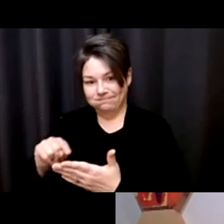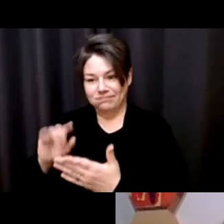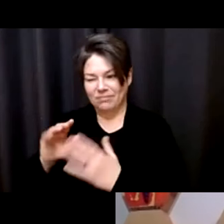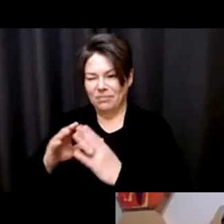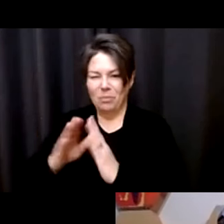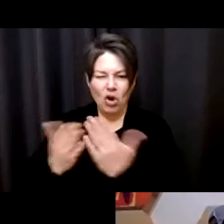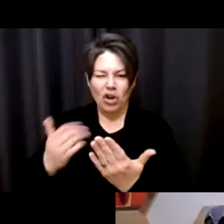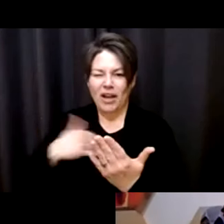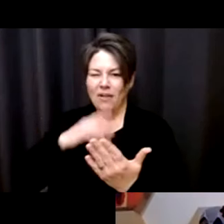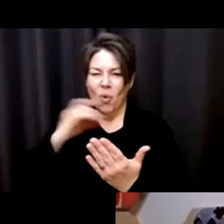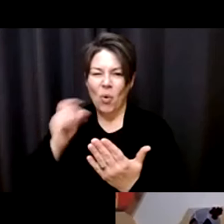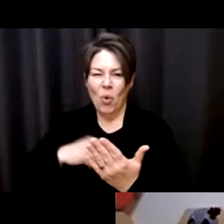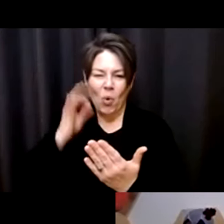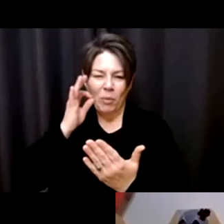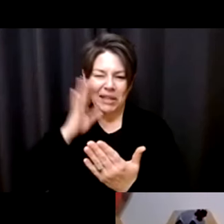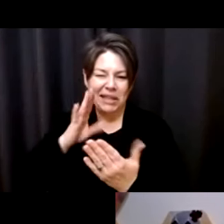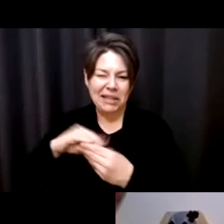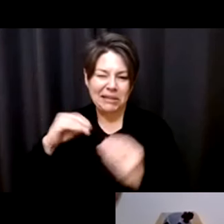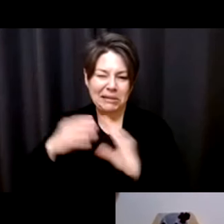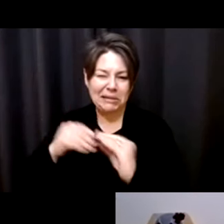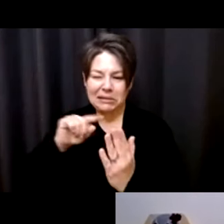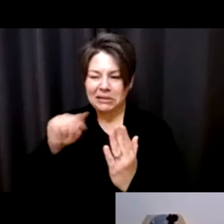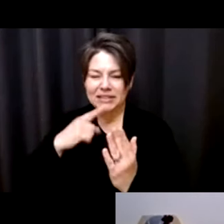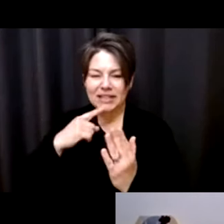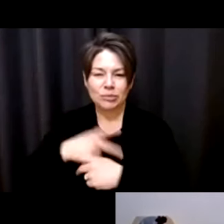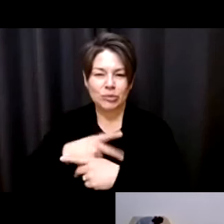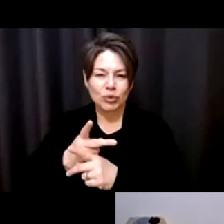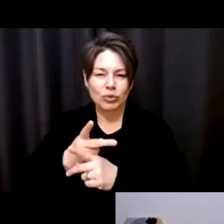like old bee lore, it said it would produce, you know, like